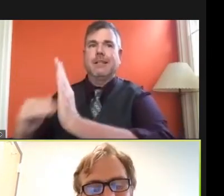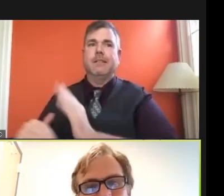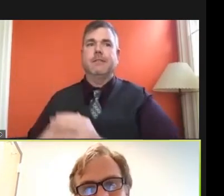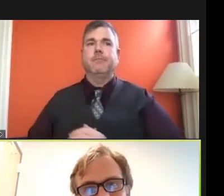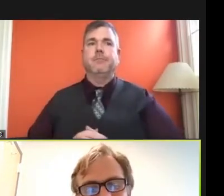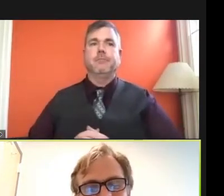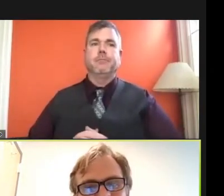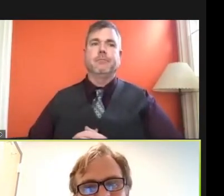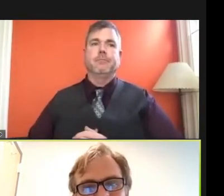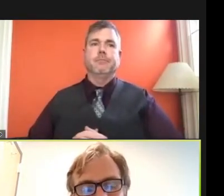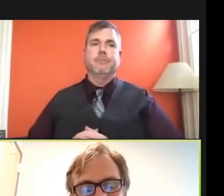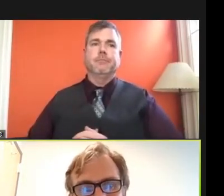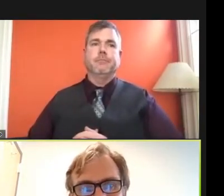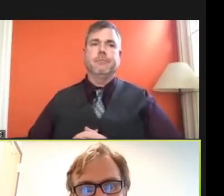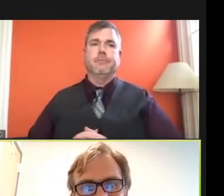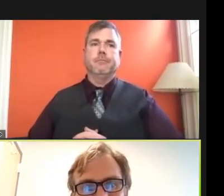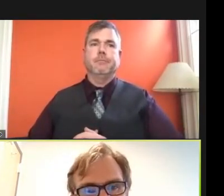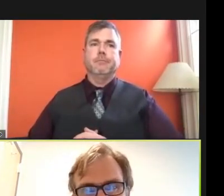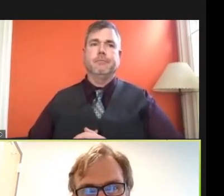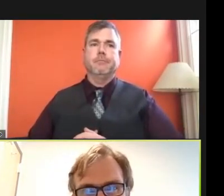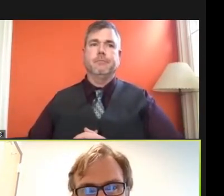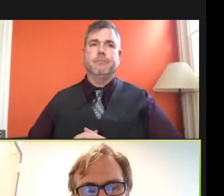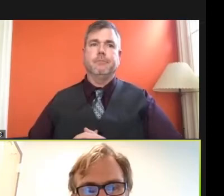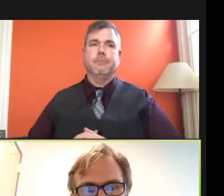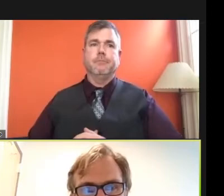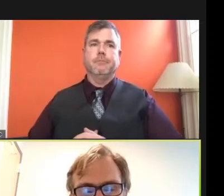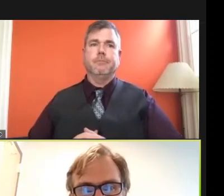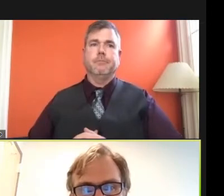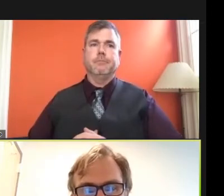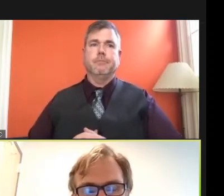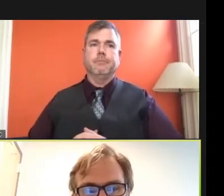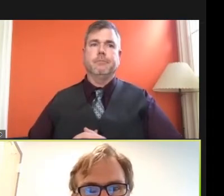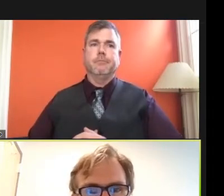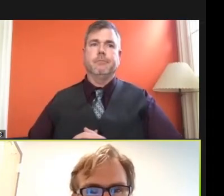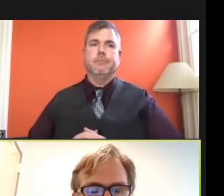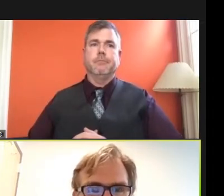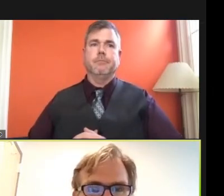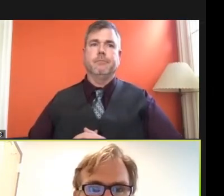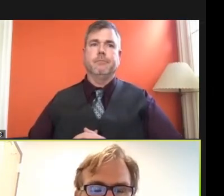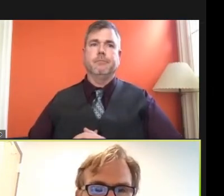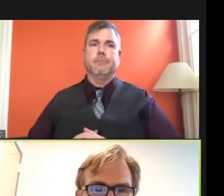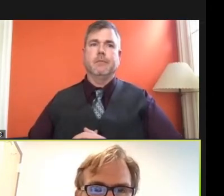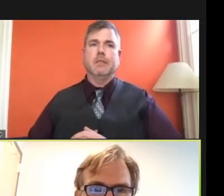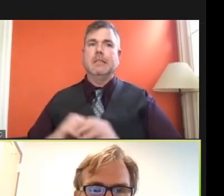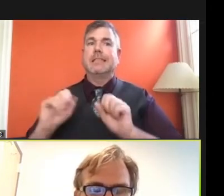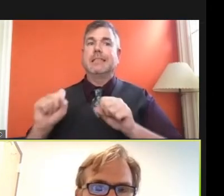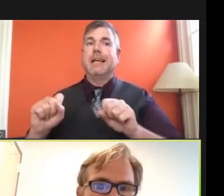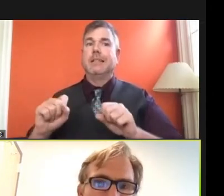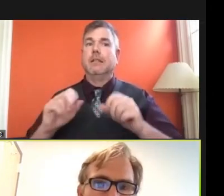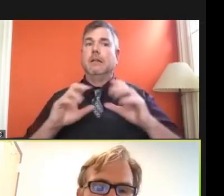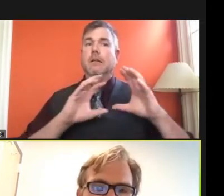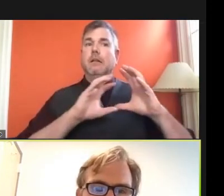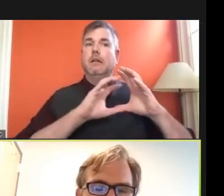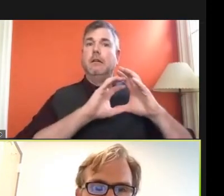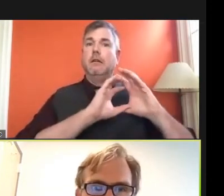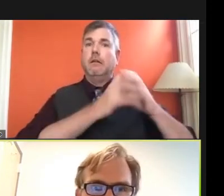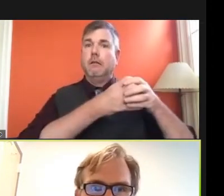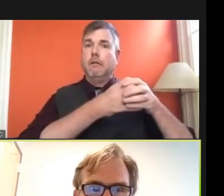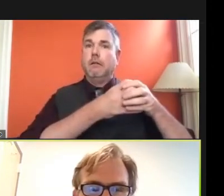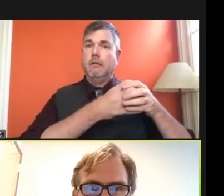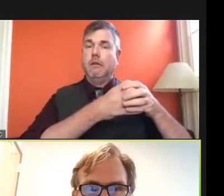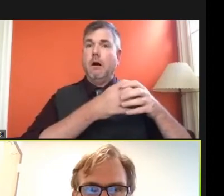just continuously cycling through serial testing of their staff to catch those who may not have symptoms but